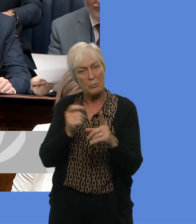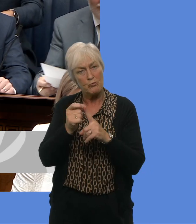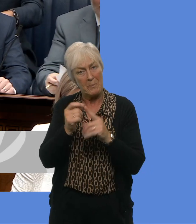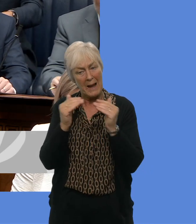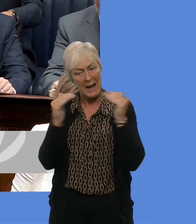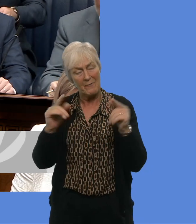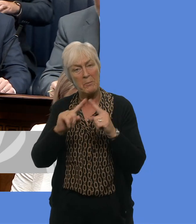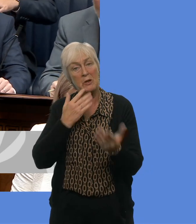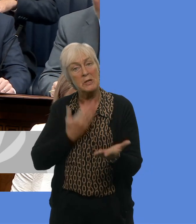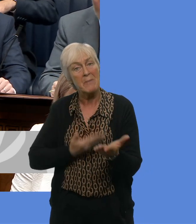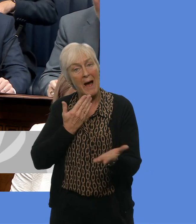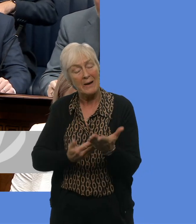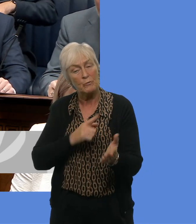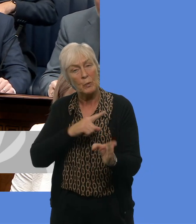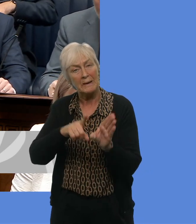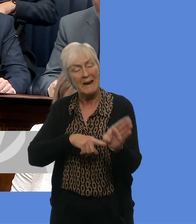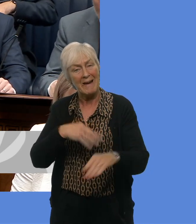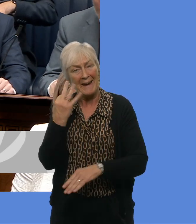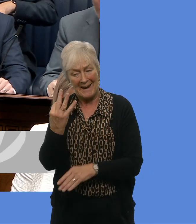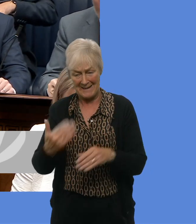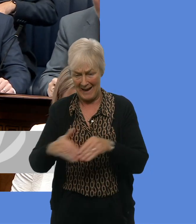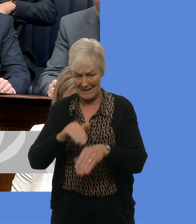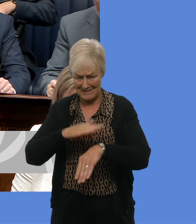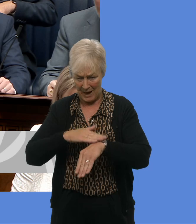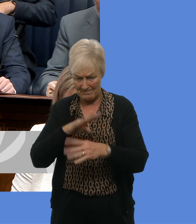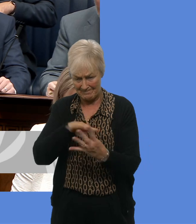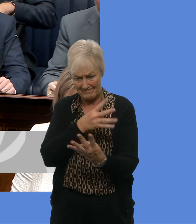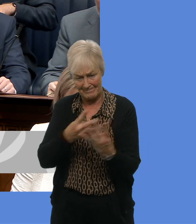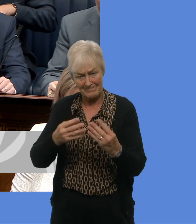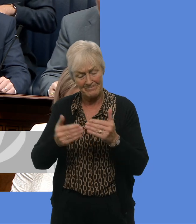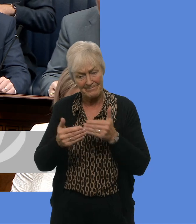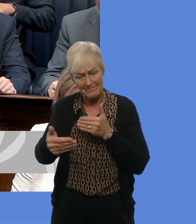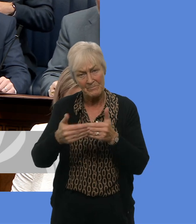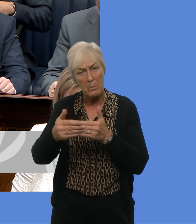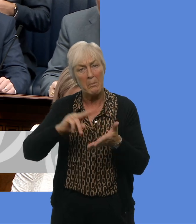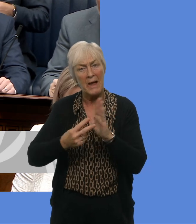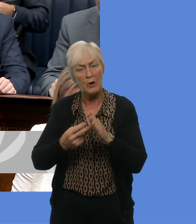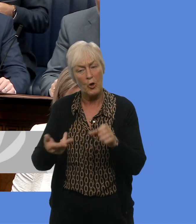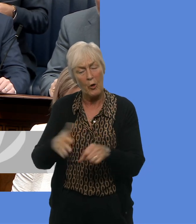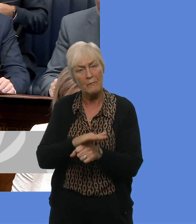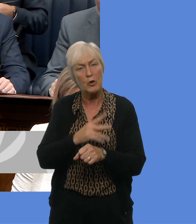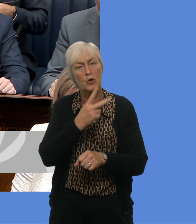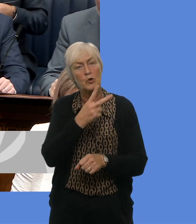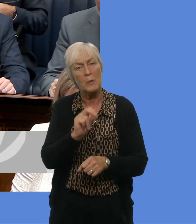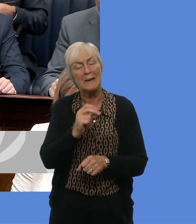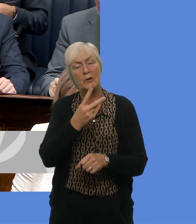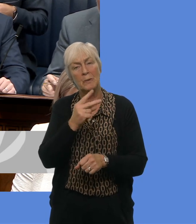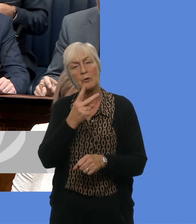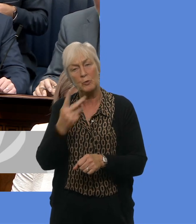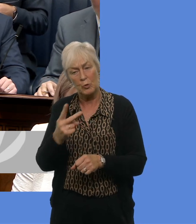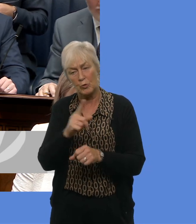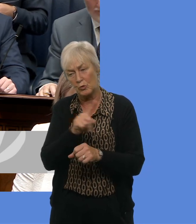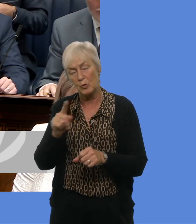the demand for Year 8 places within the time frame of the Strategic Area Plan covering the period of 2022 to 27